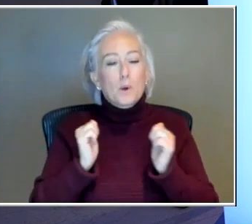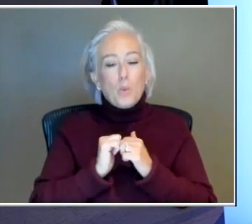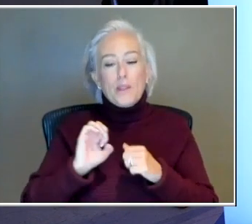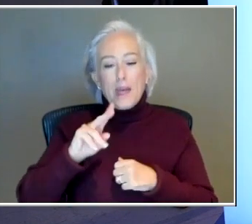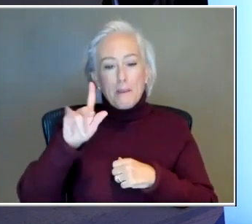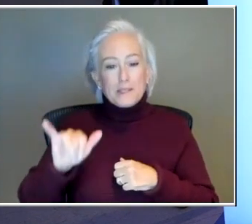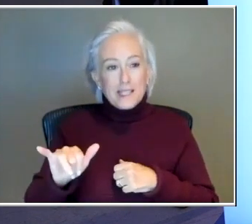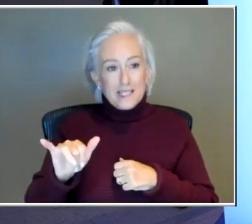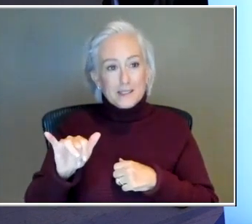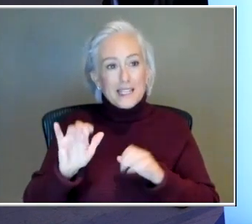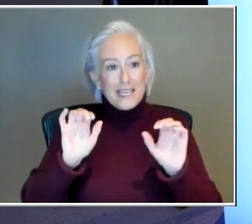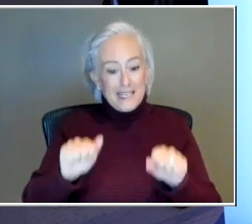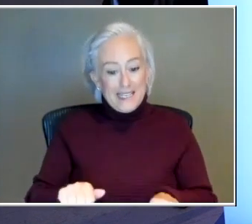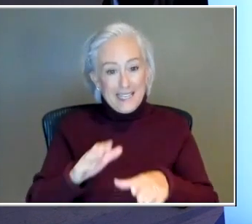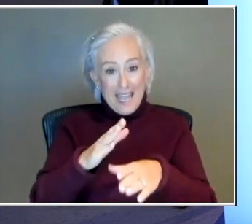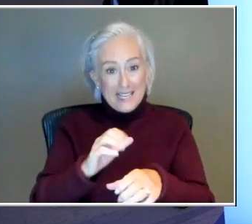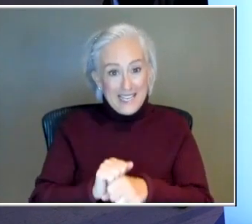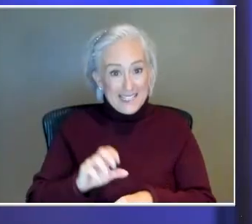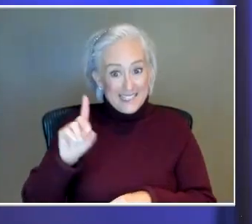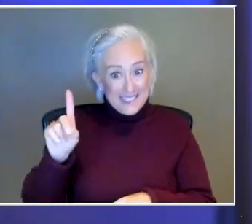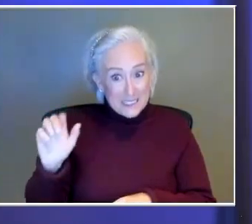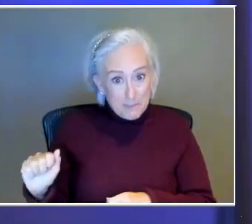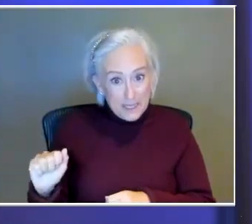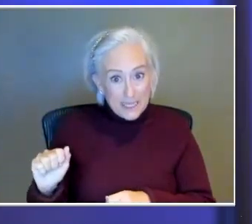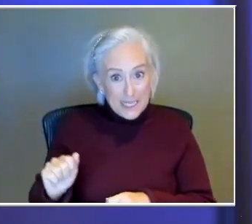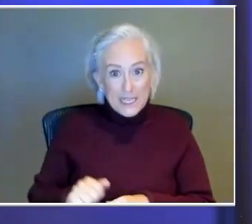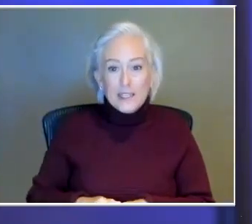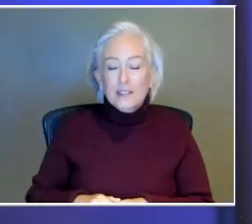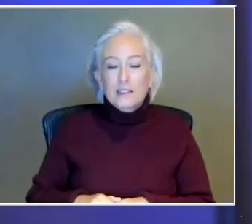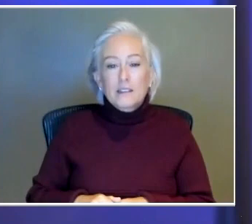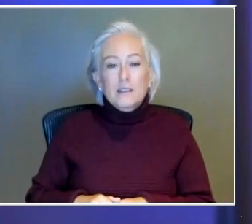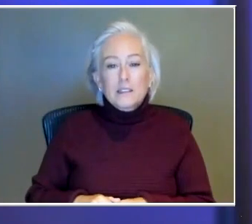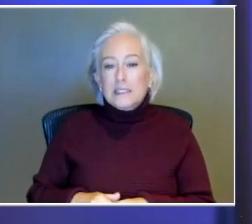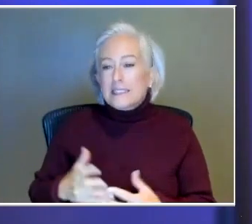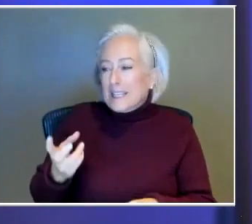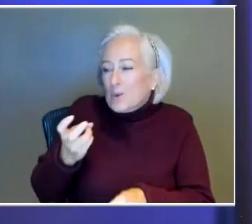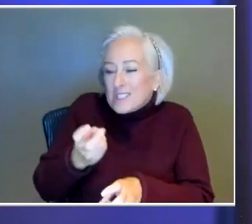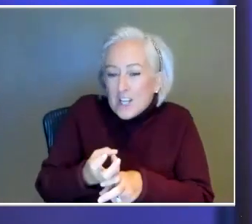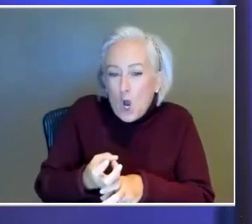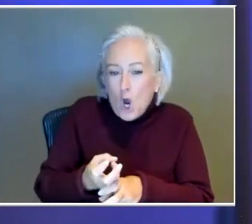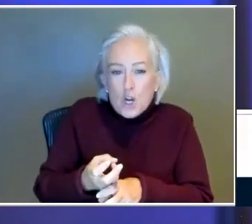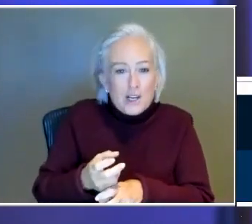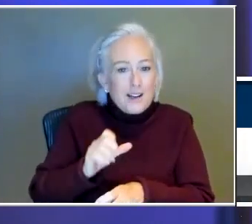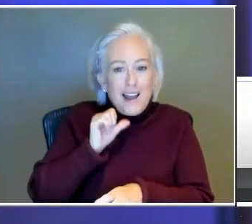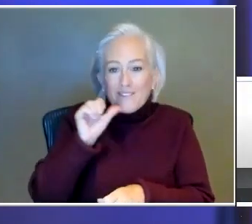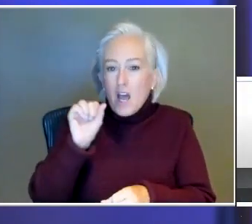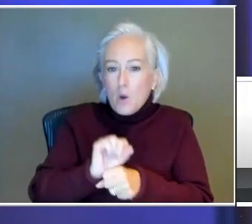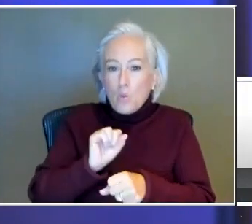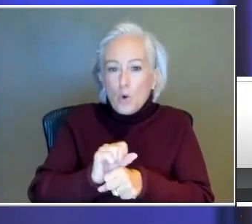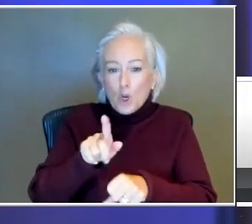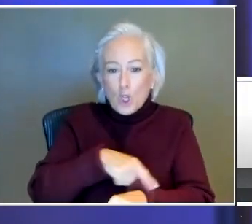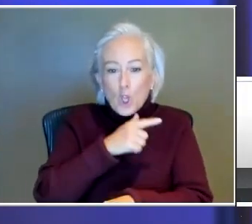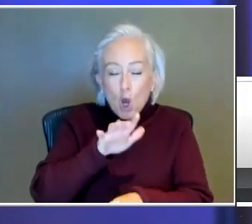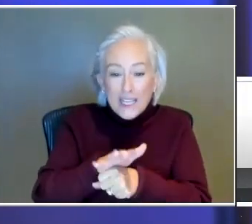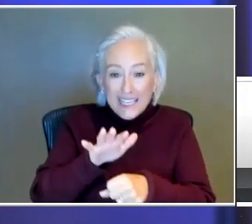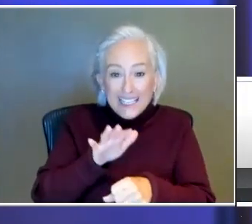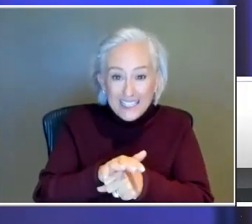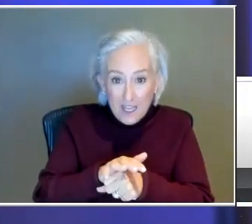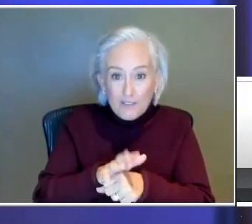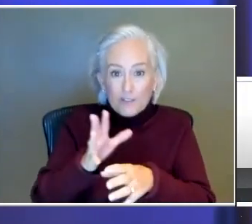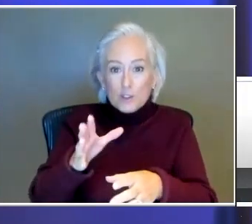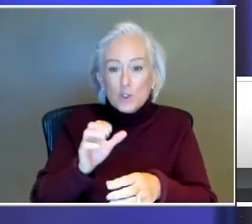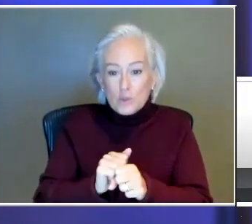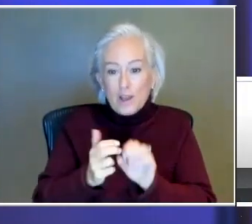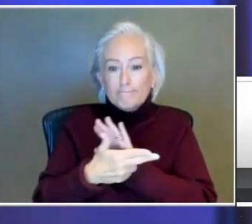experience? It was kind of hard at first because I hadn't worked long enough to get the disability, but after several times of trying, yeah, we